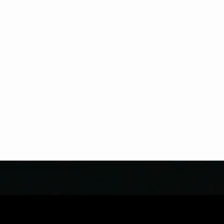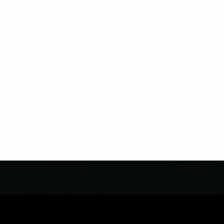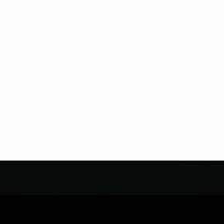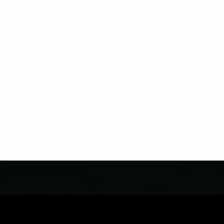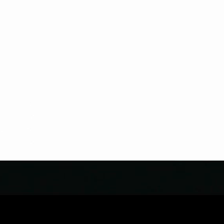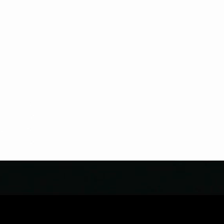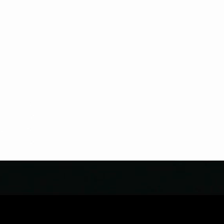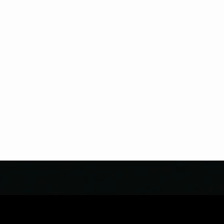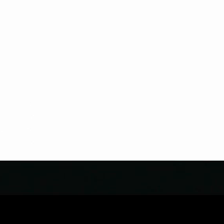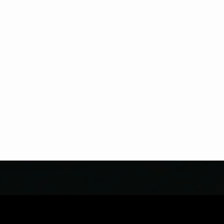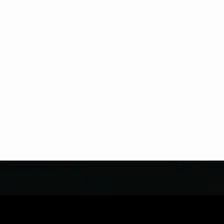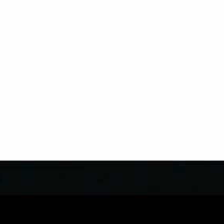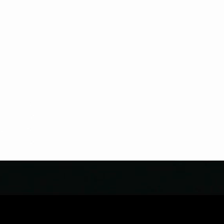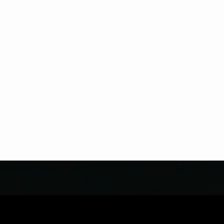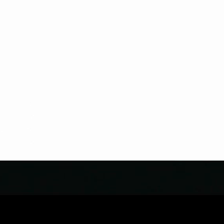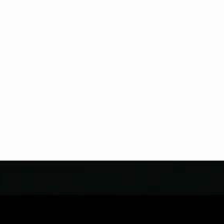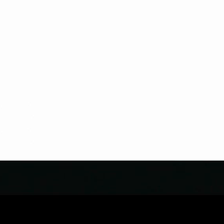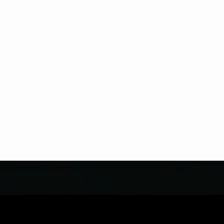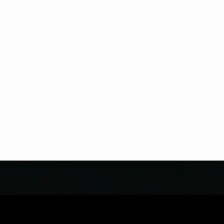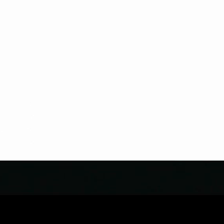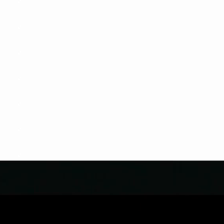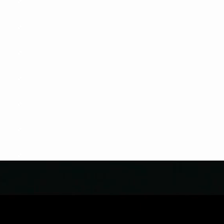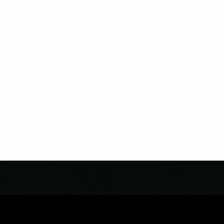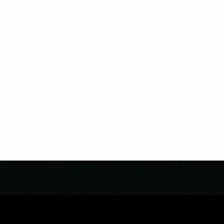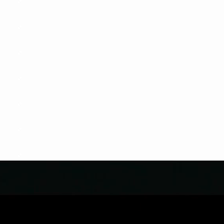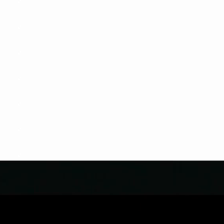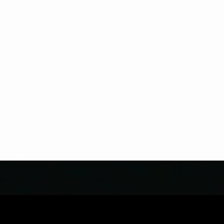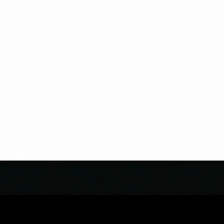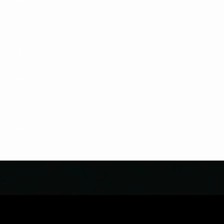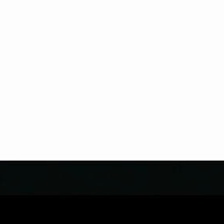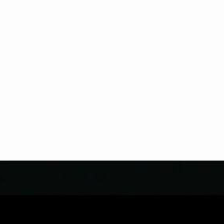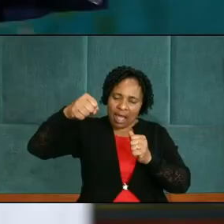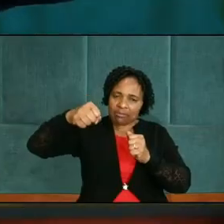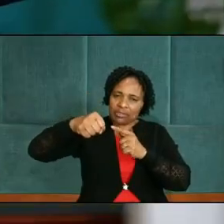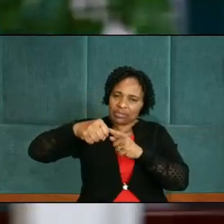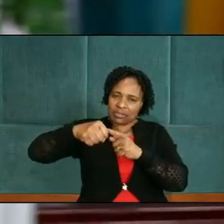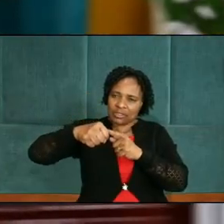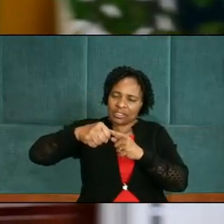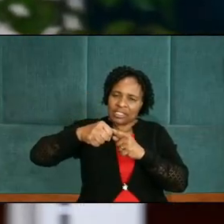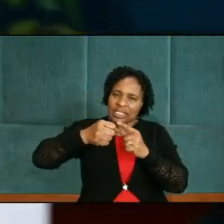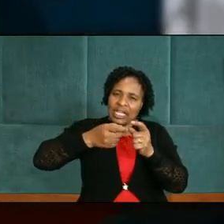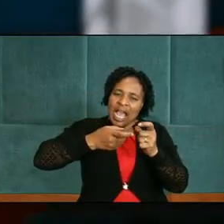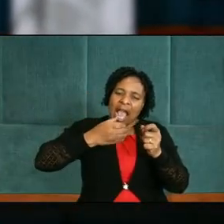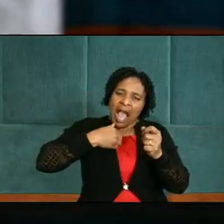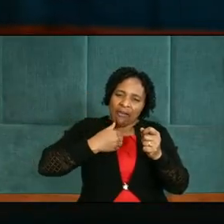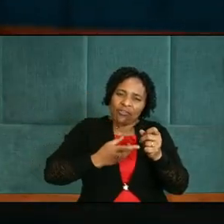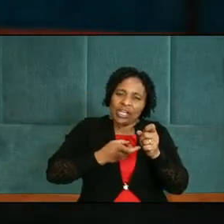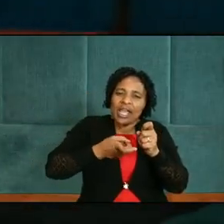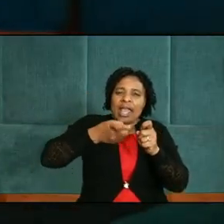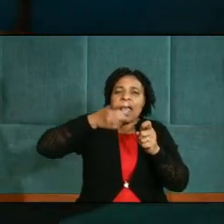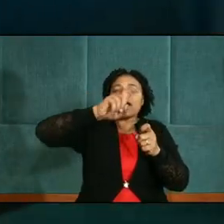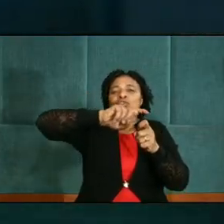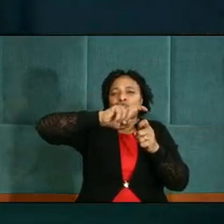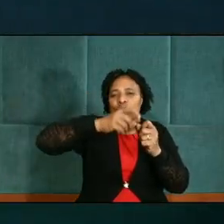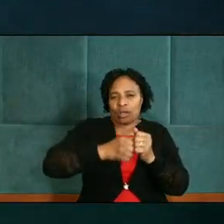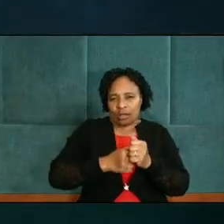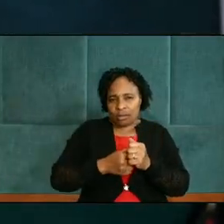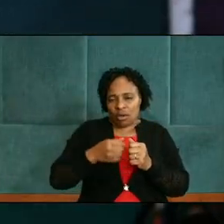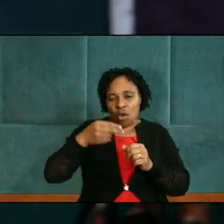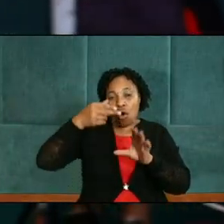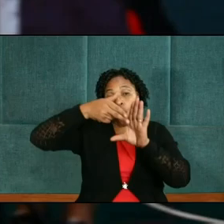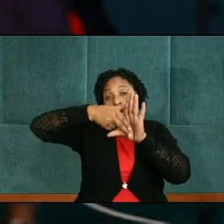their vessel with their lamps, meaning they had extra